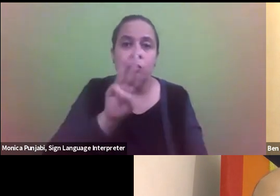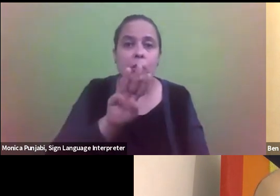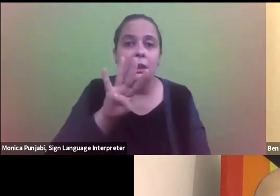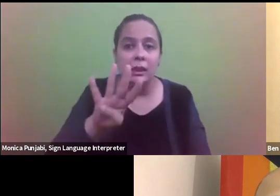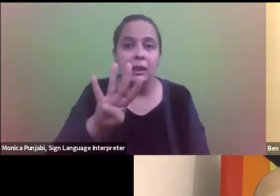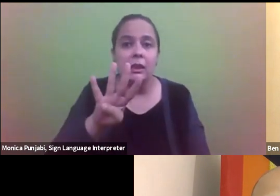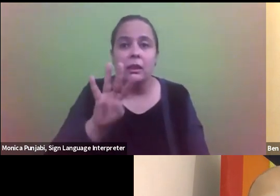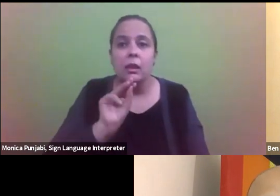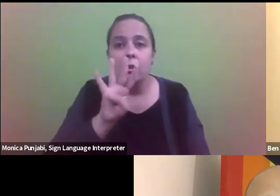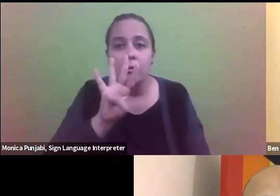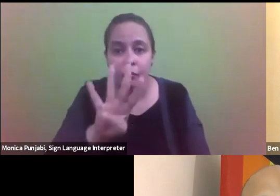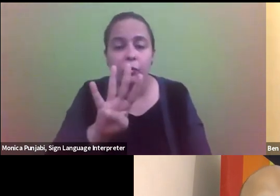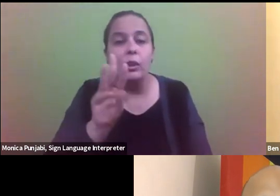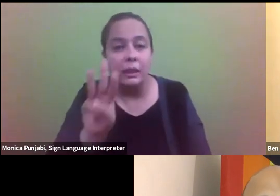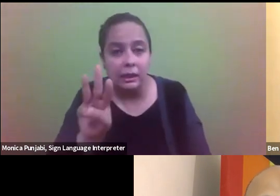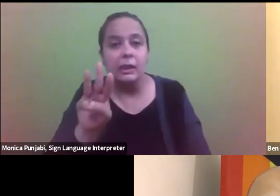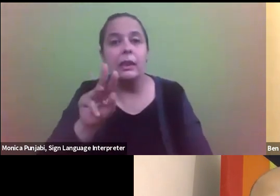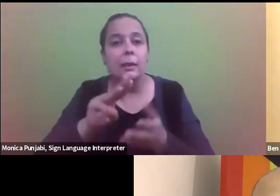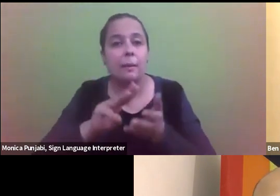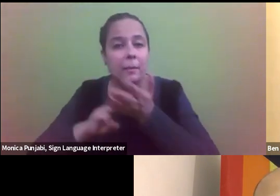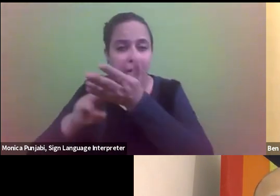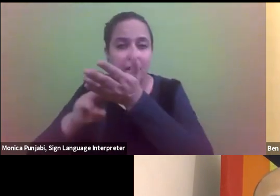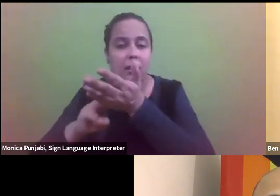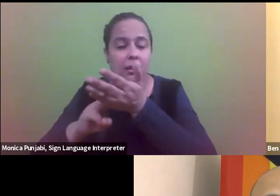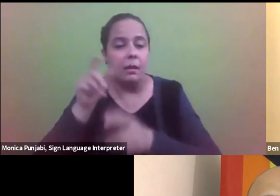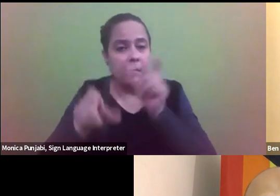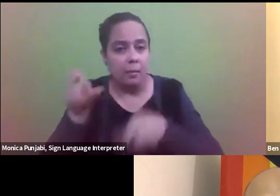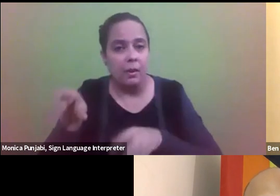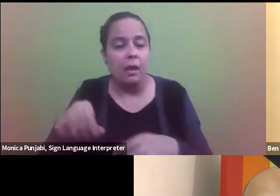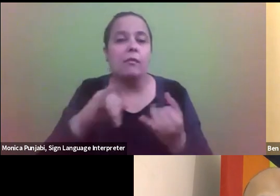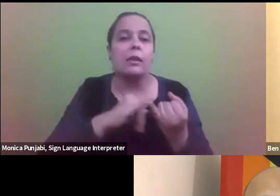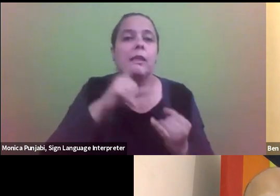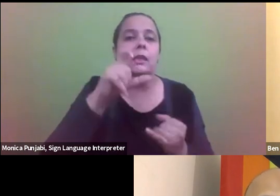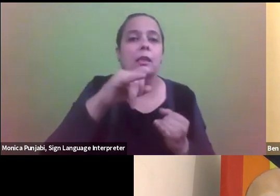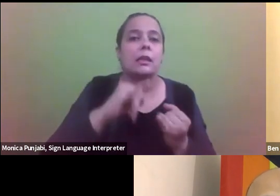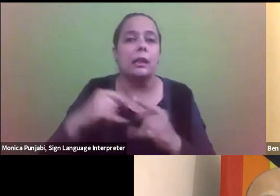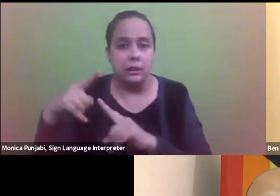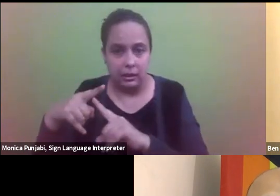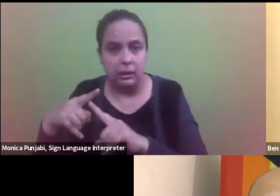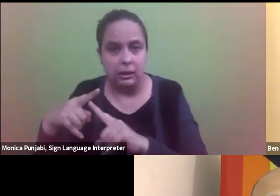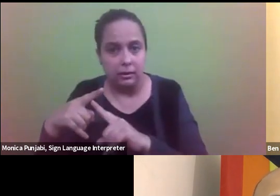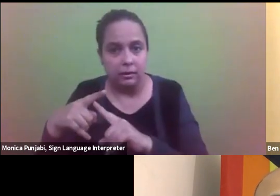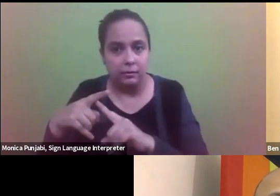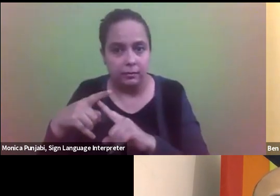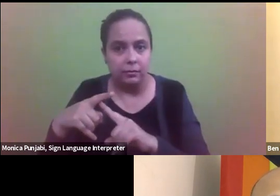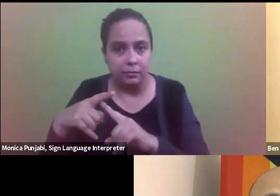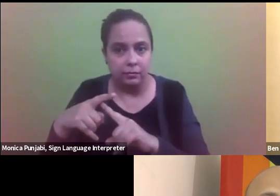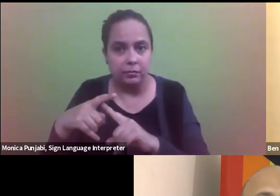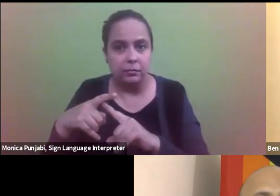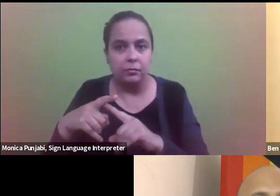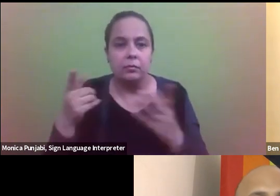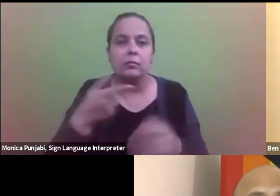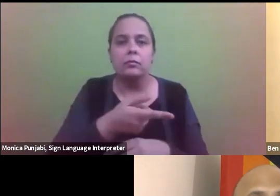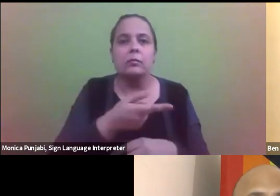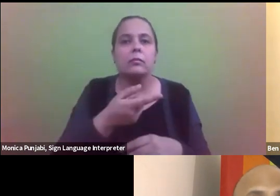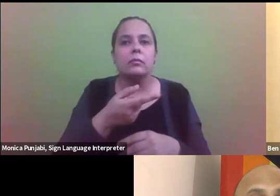to the scheduled castes and scheduled tribes, which have been more persecuted and constitutionally acknowledged as being economically, socially,